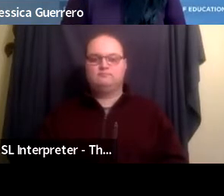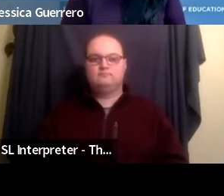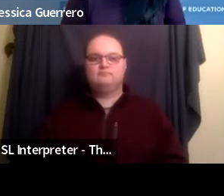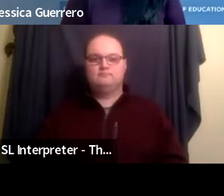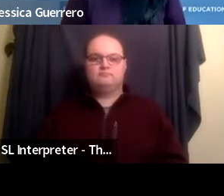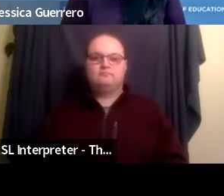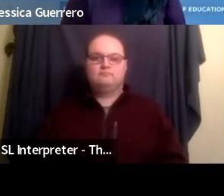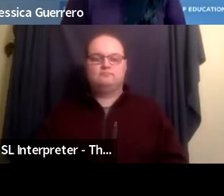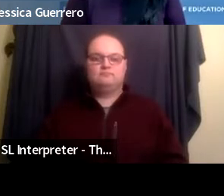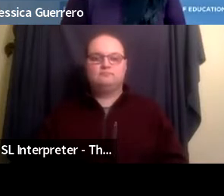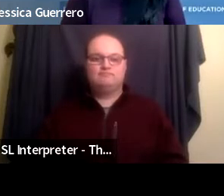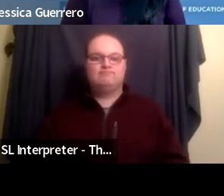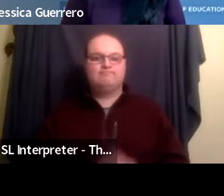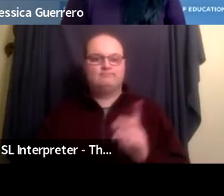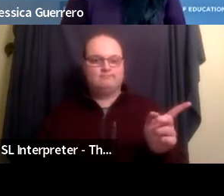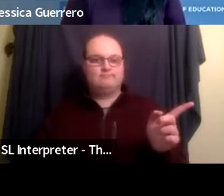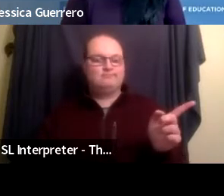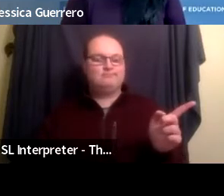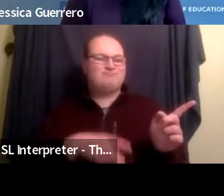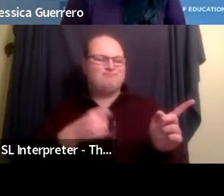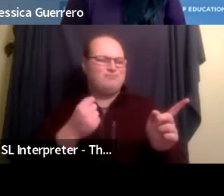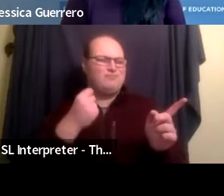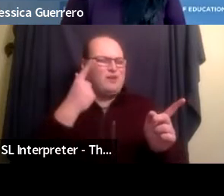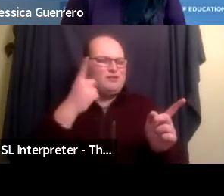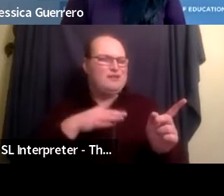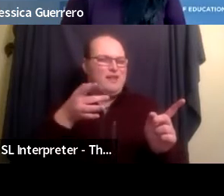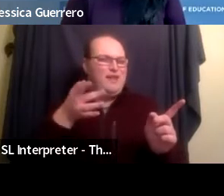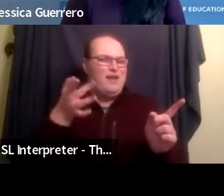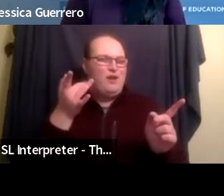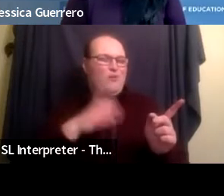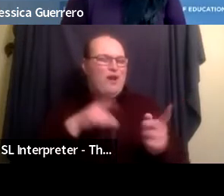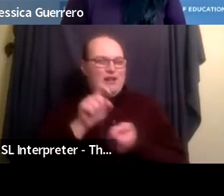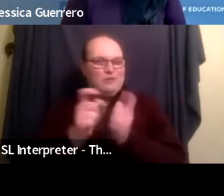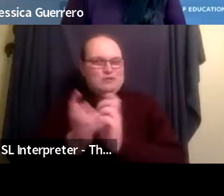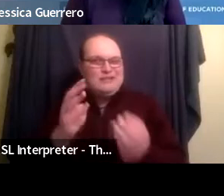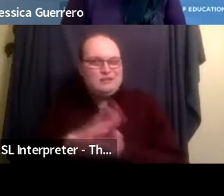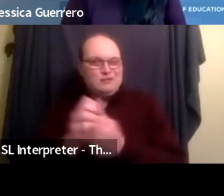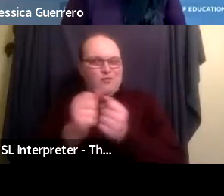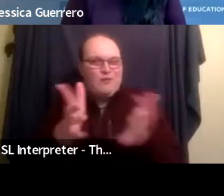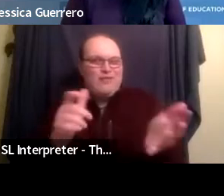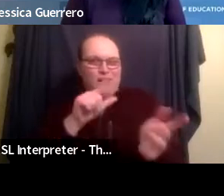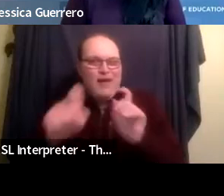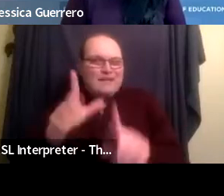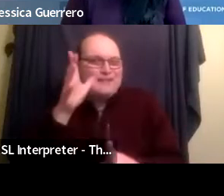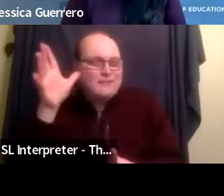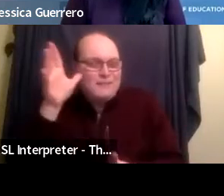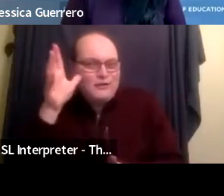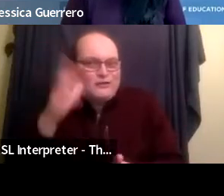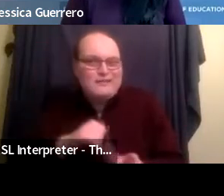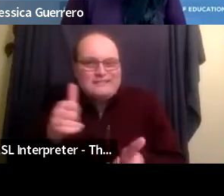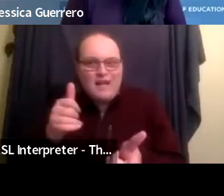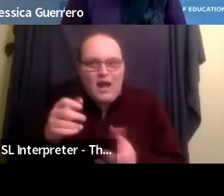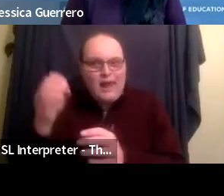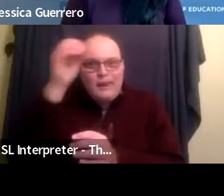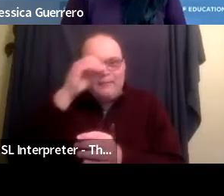I don't understand why they would do this without asking parents. Like myself, there are other parents that are concerned. You